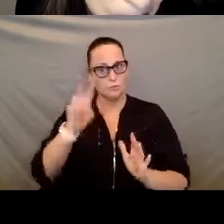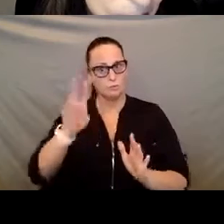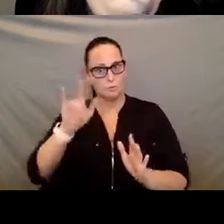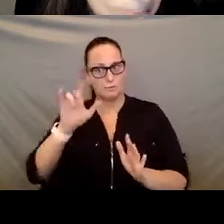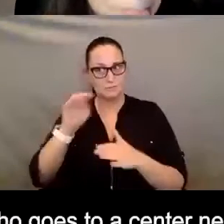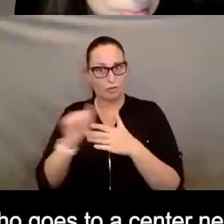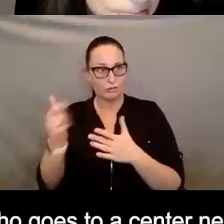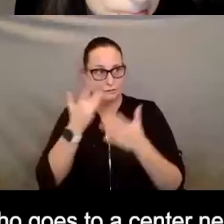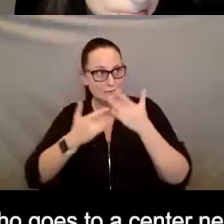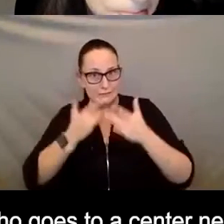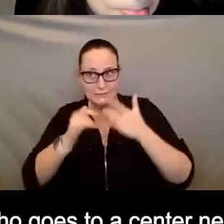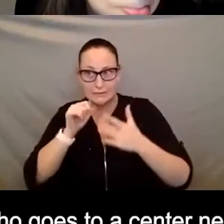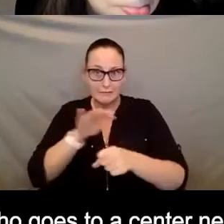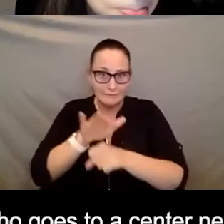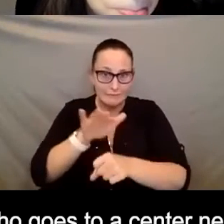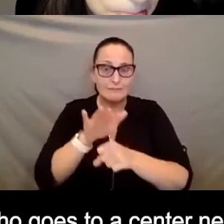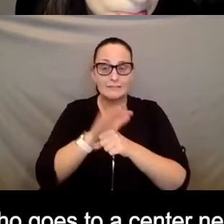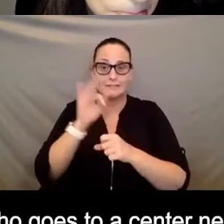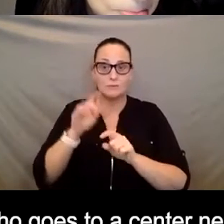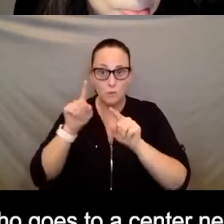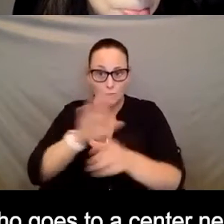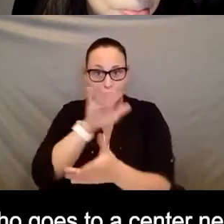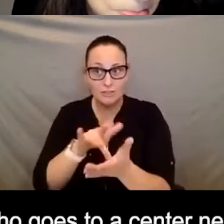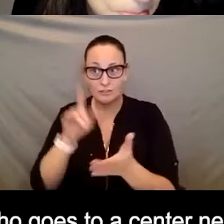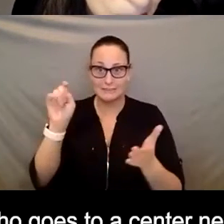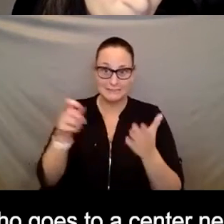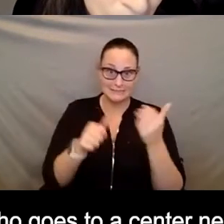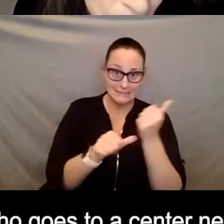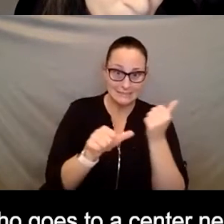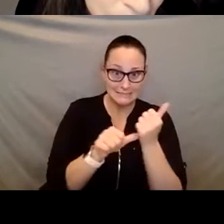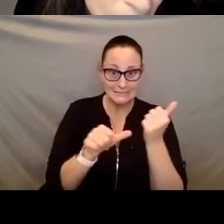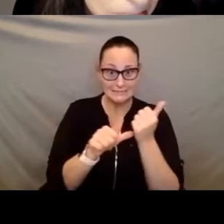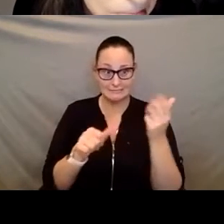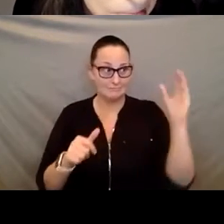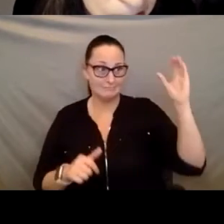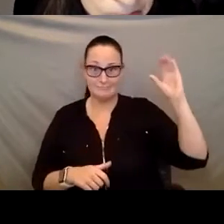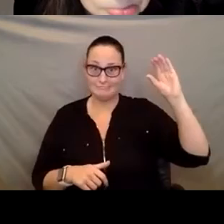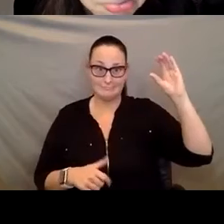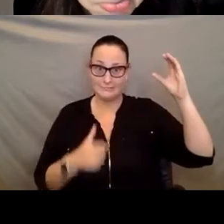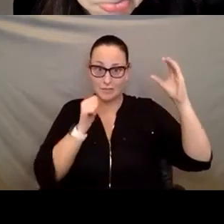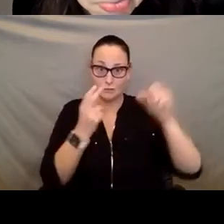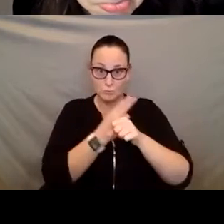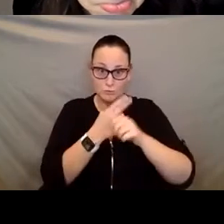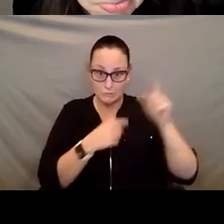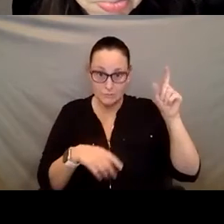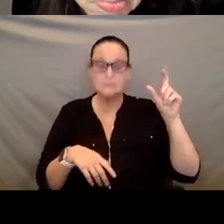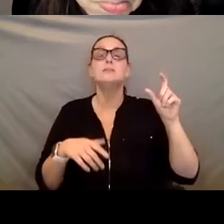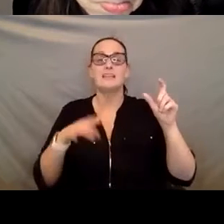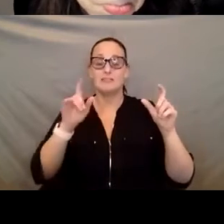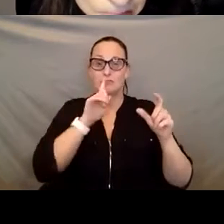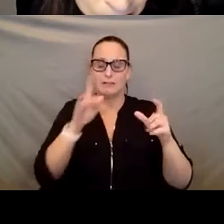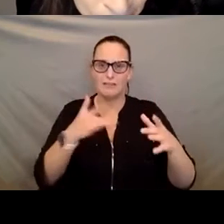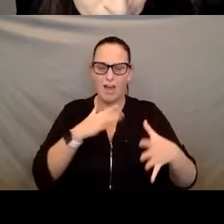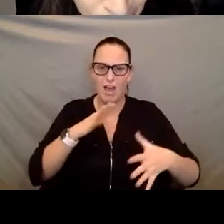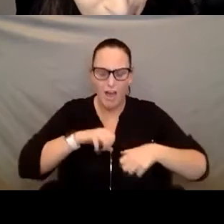short. And for everybody who goes to a center or needs assistance, it's not news. It's definitely not news. That pain has been felt in the community.